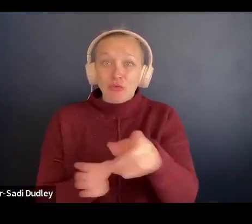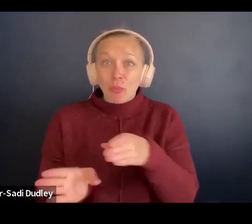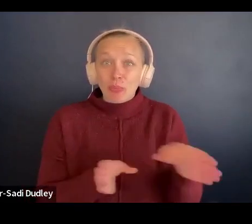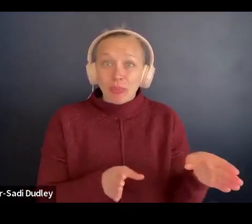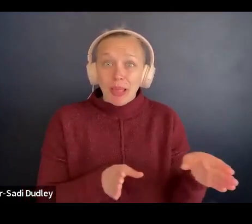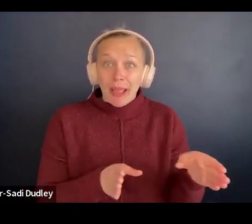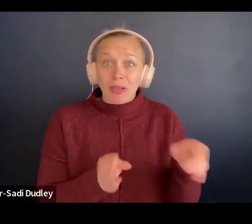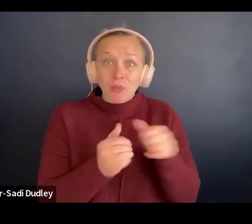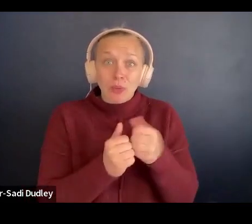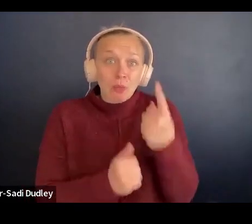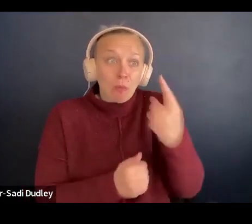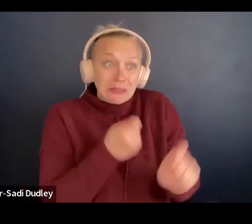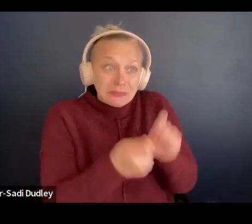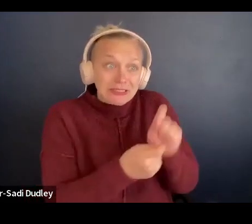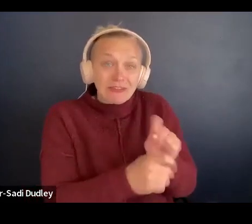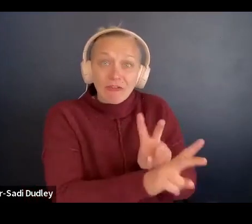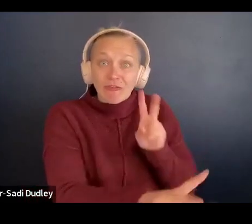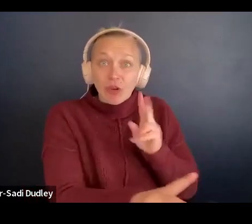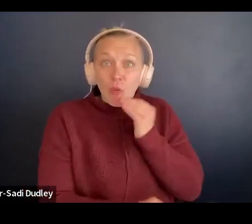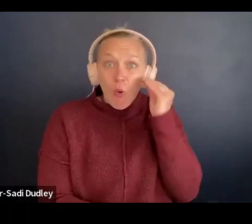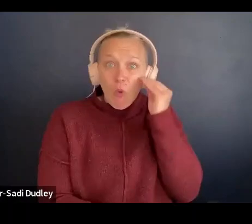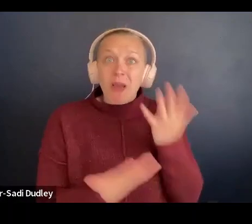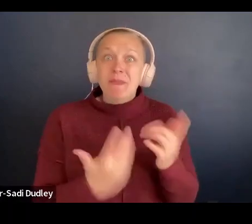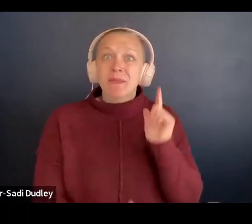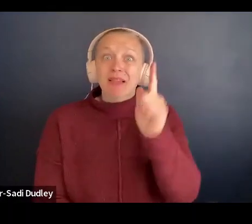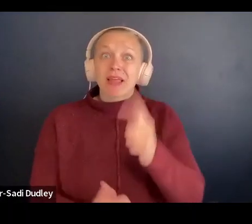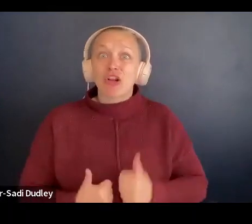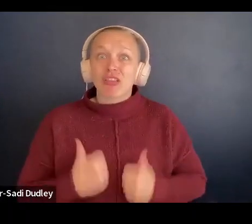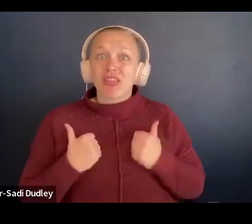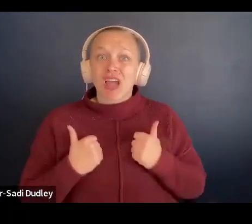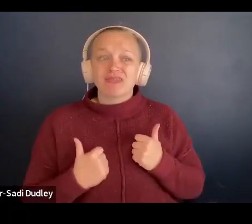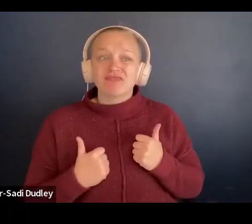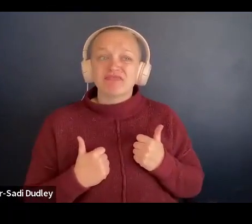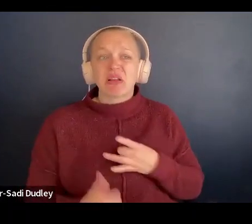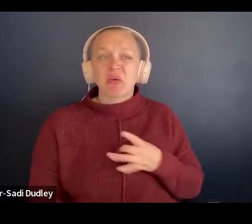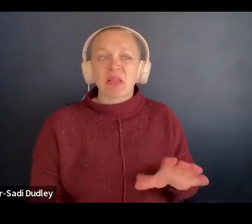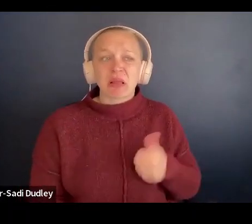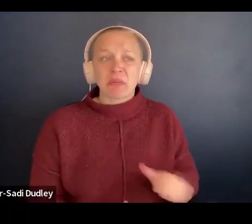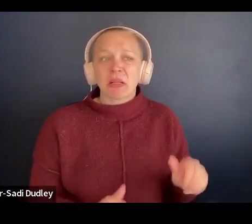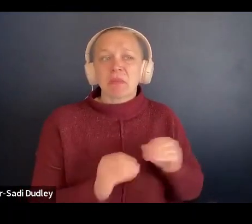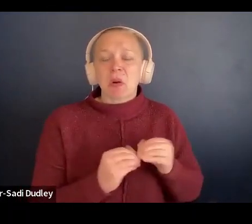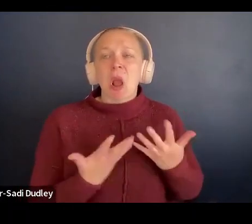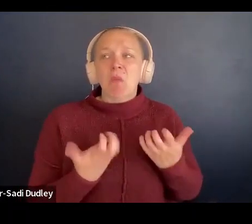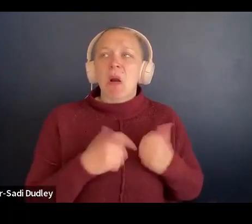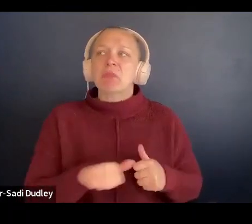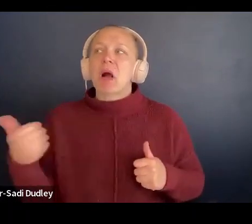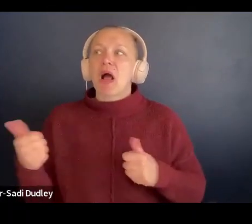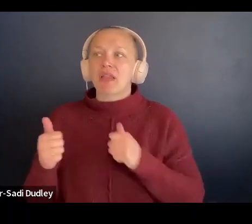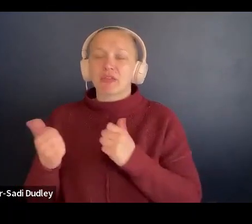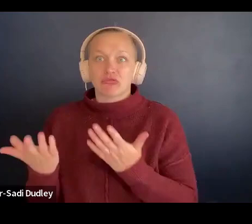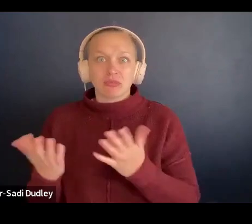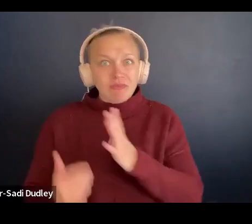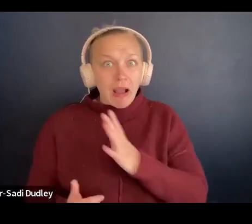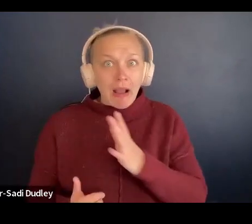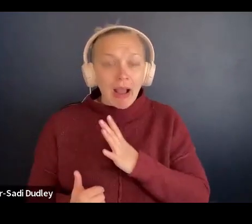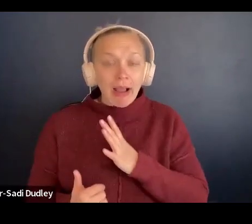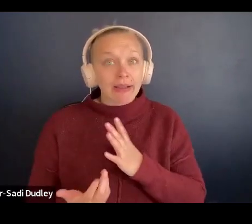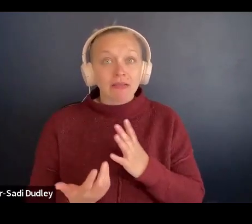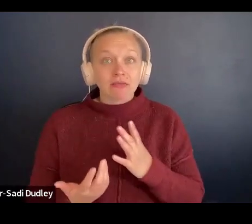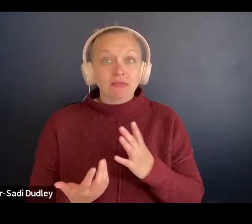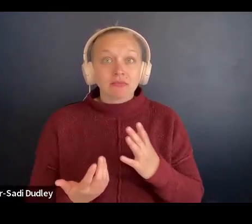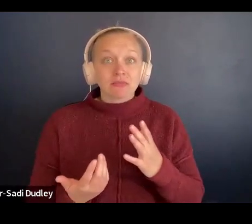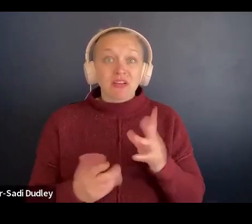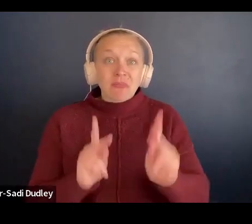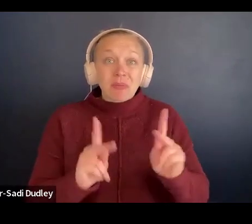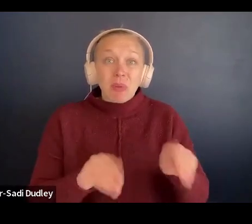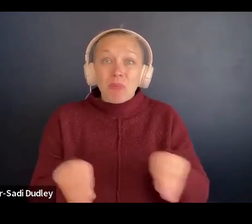You can change it anytime. I was in a small family funeral home in a small town, and if people moved, I would